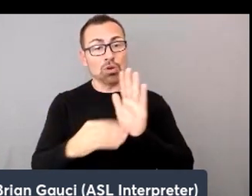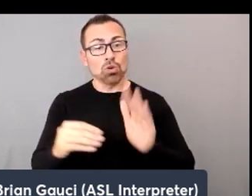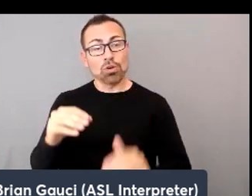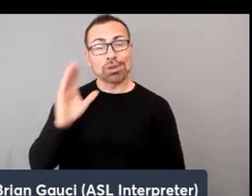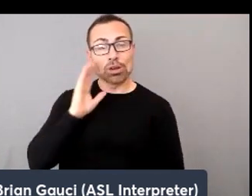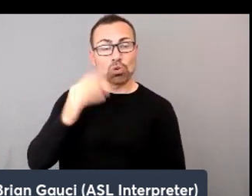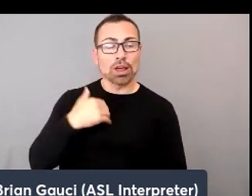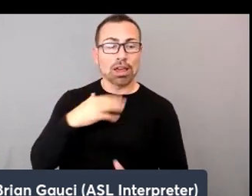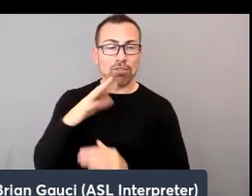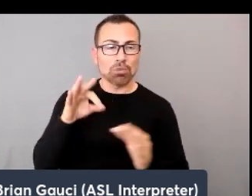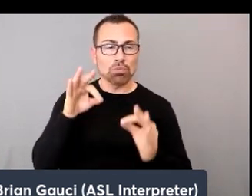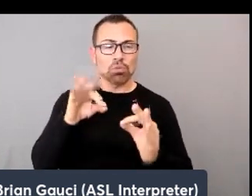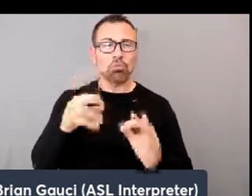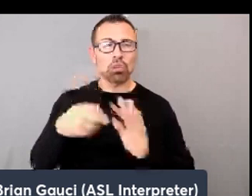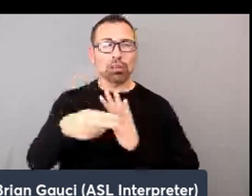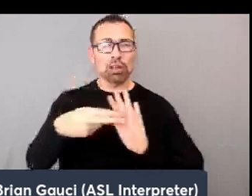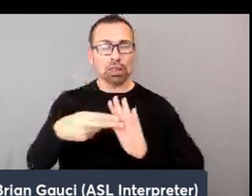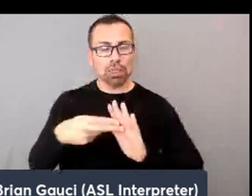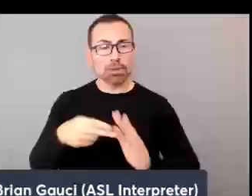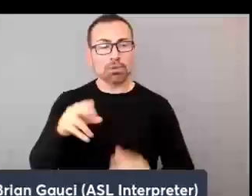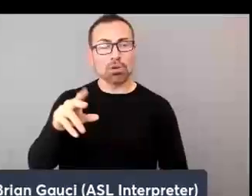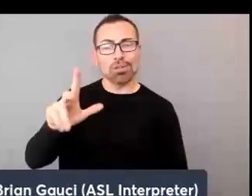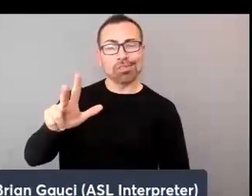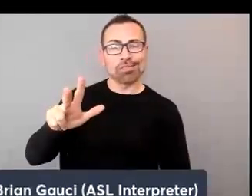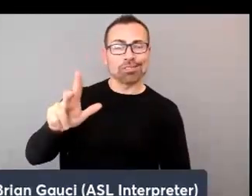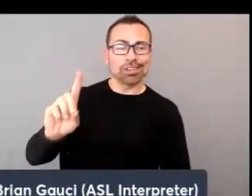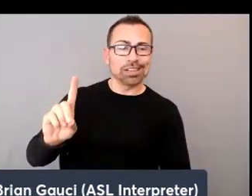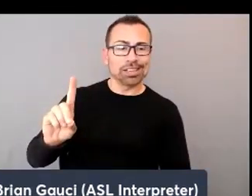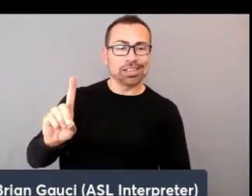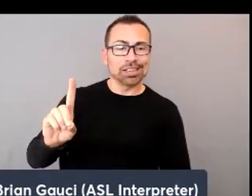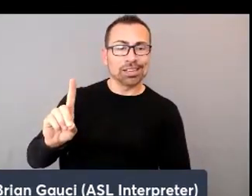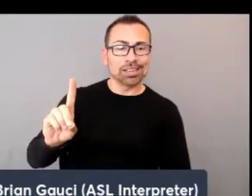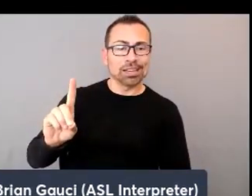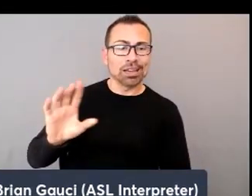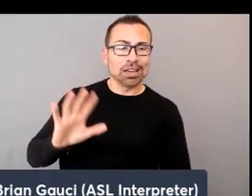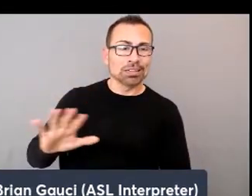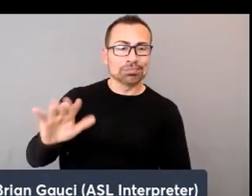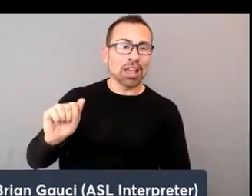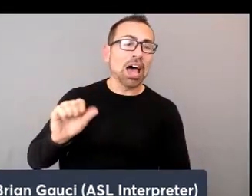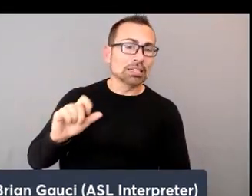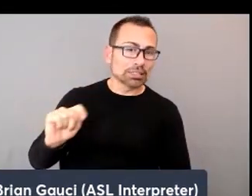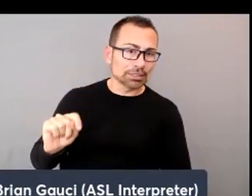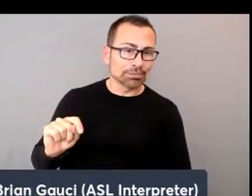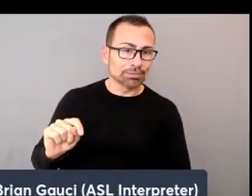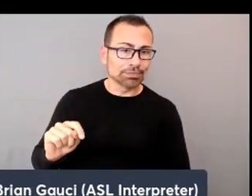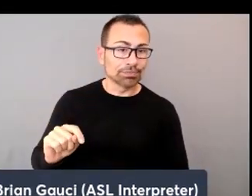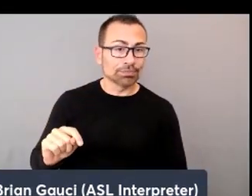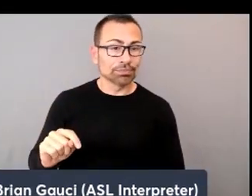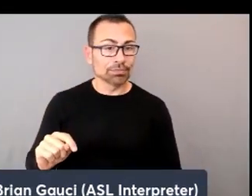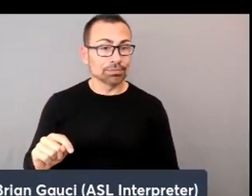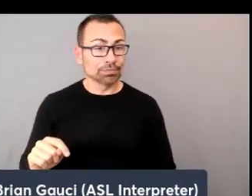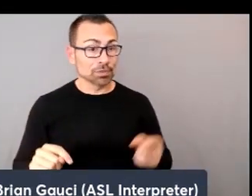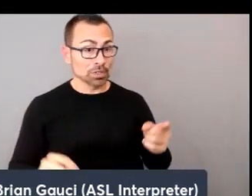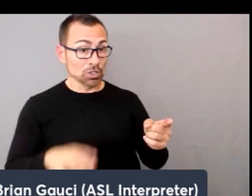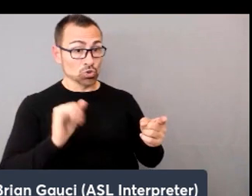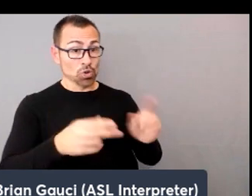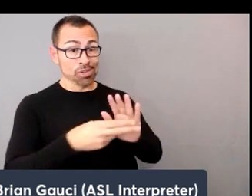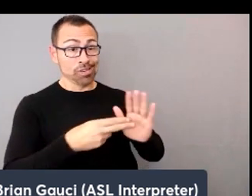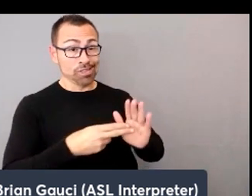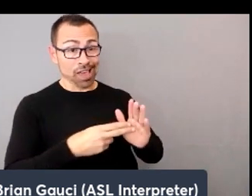perfectly labeled 3D asset. It carries on that label to all of the